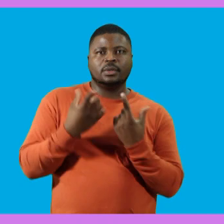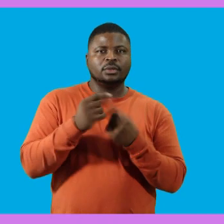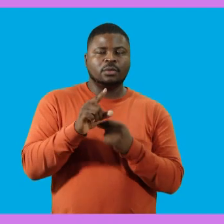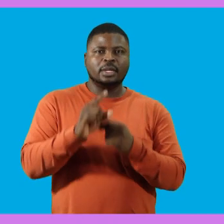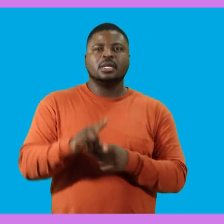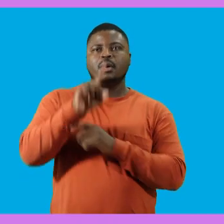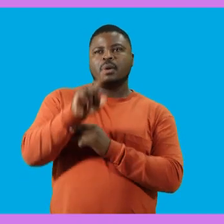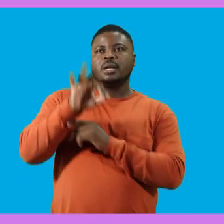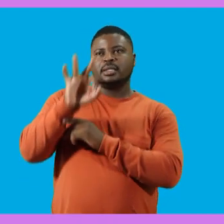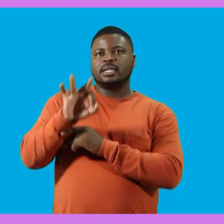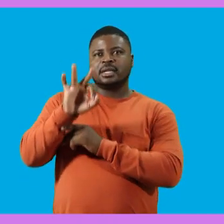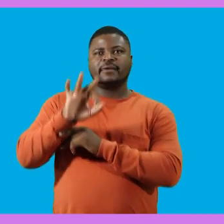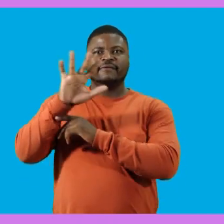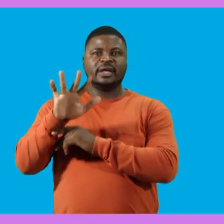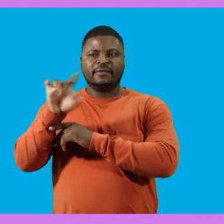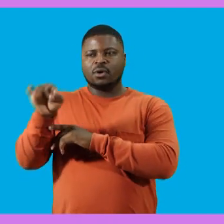going to say the